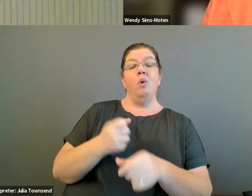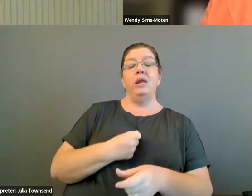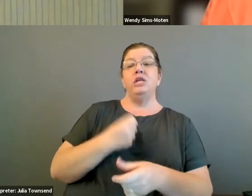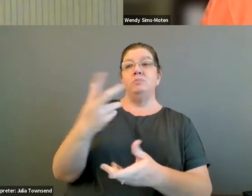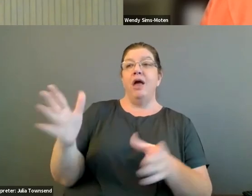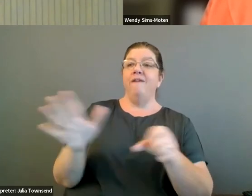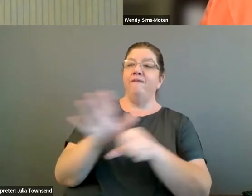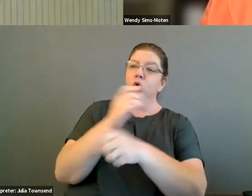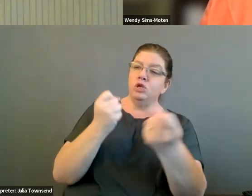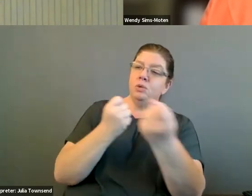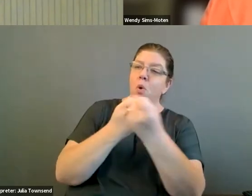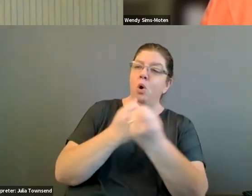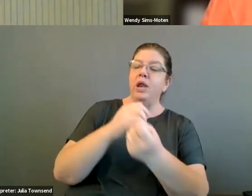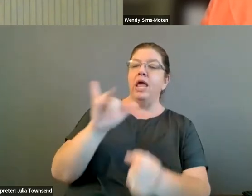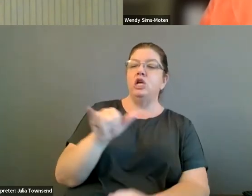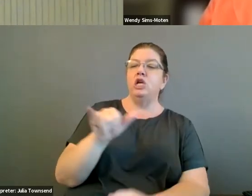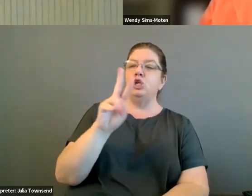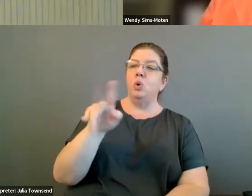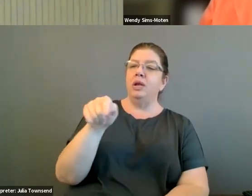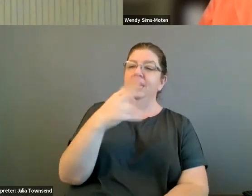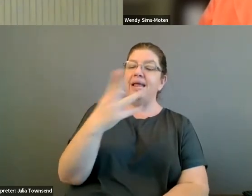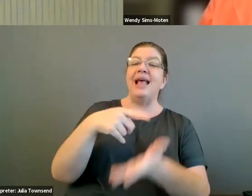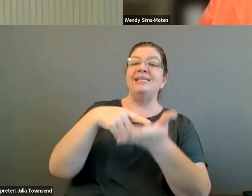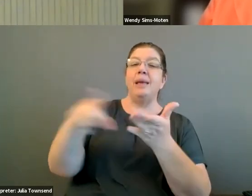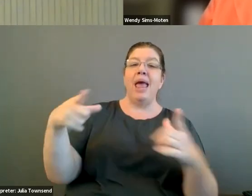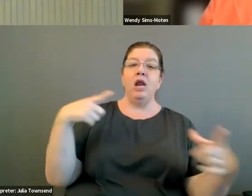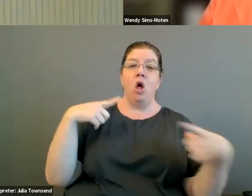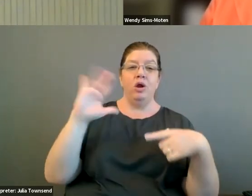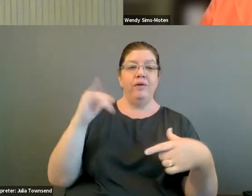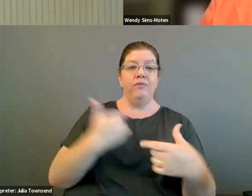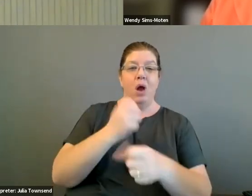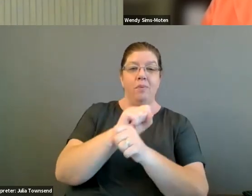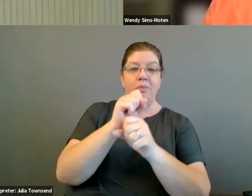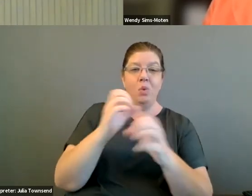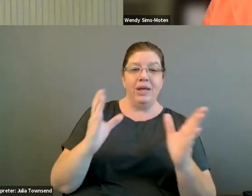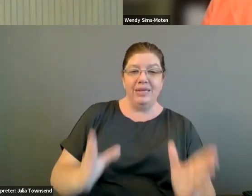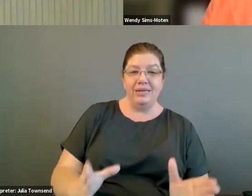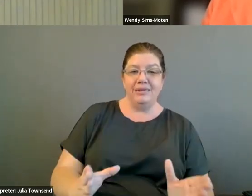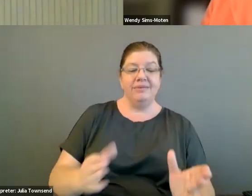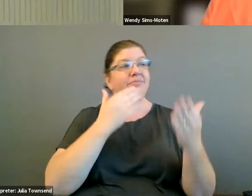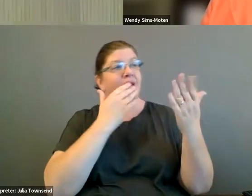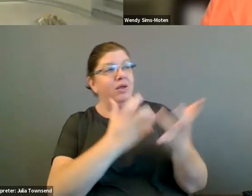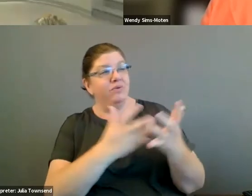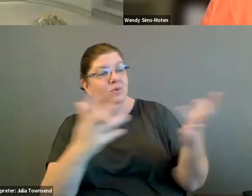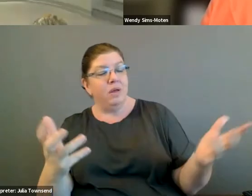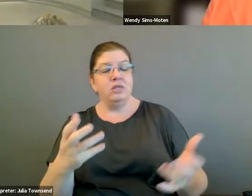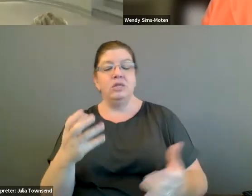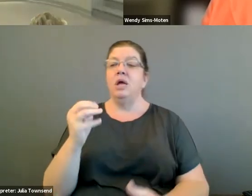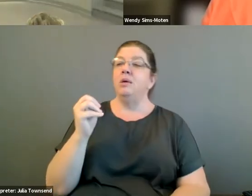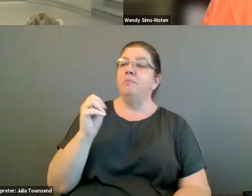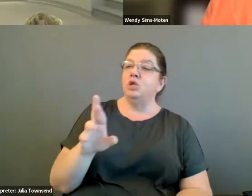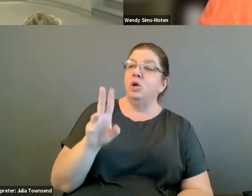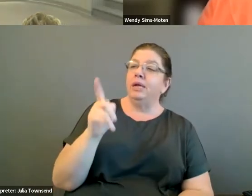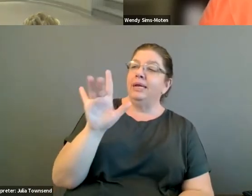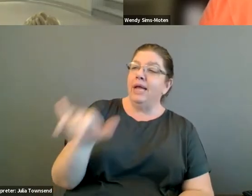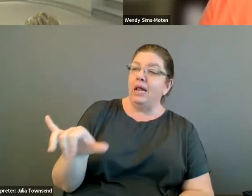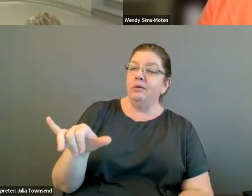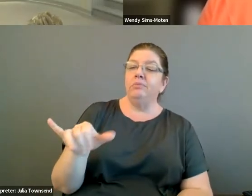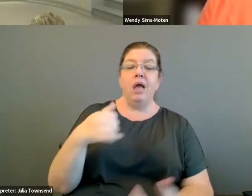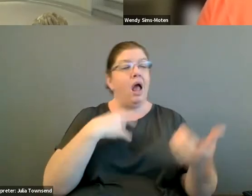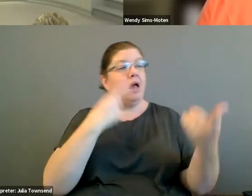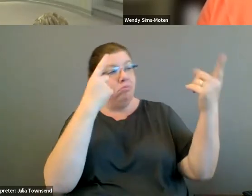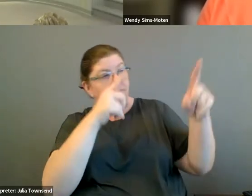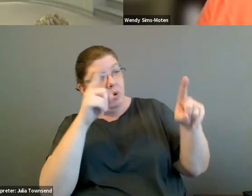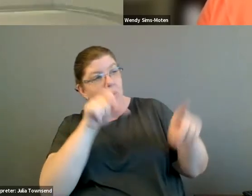for Juneteenth as a paid holiday for our employees. Thanks so much. And Mr. Kelly. Along with the other board members,